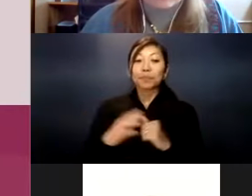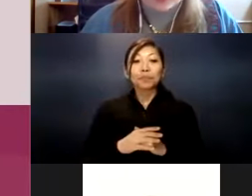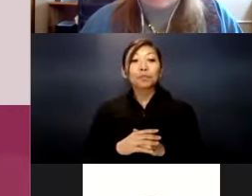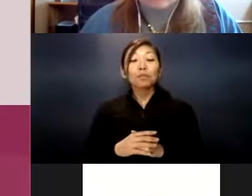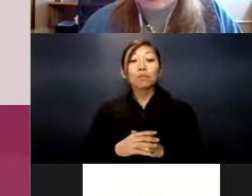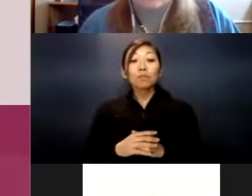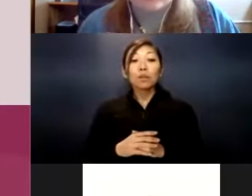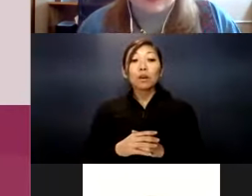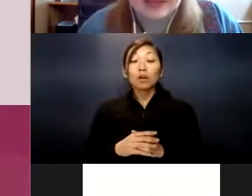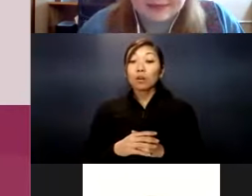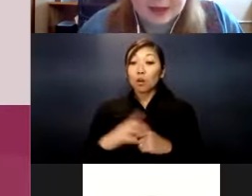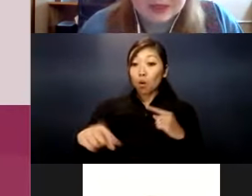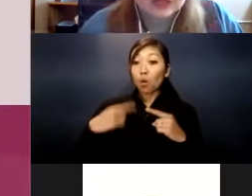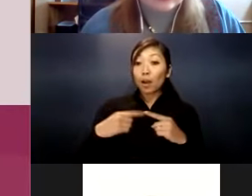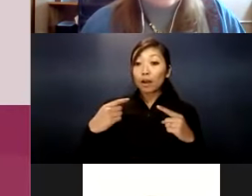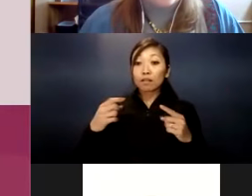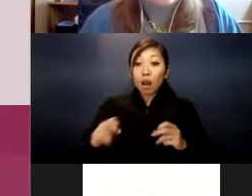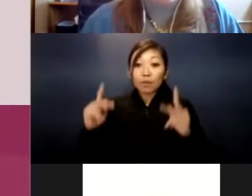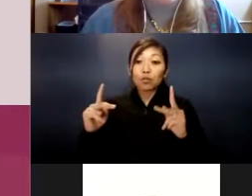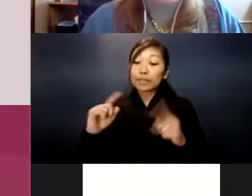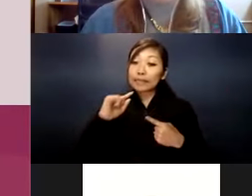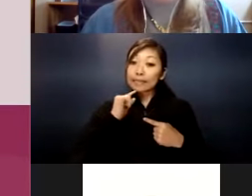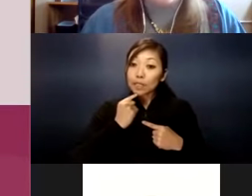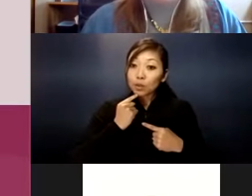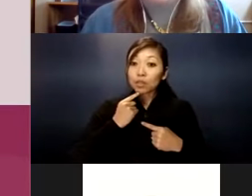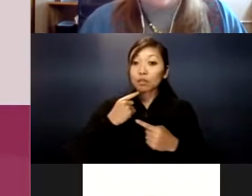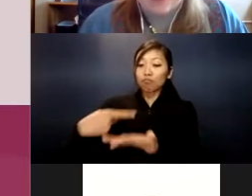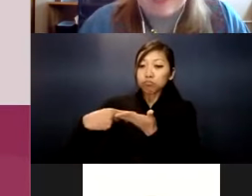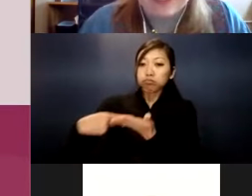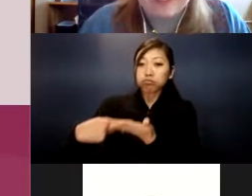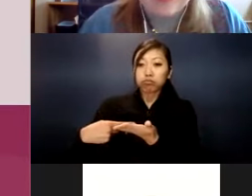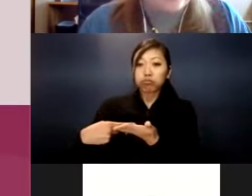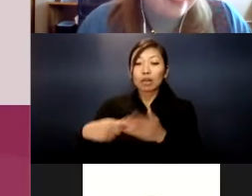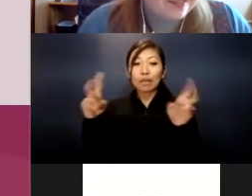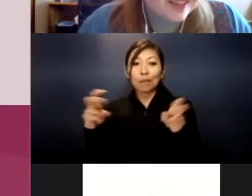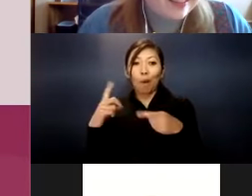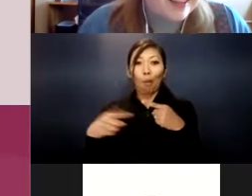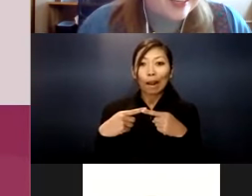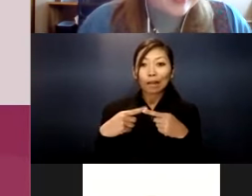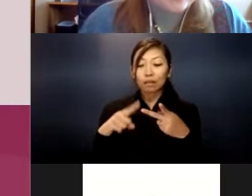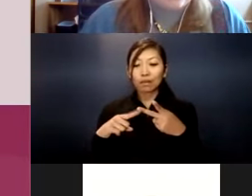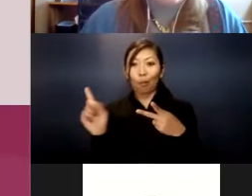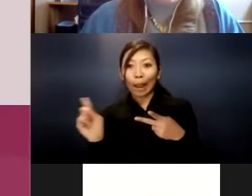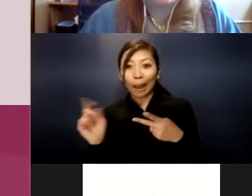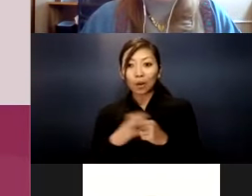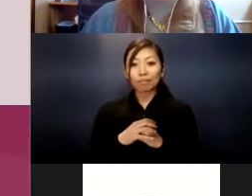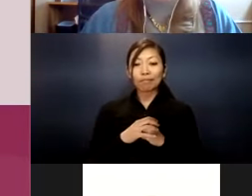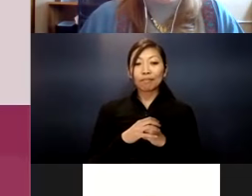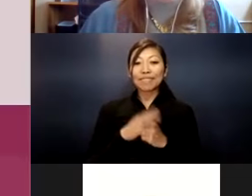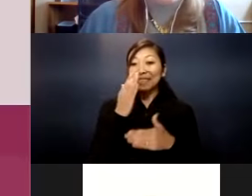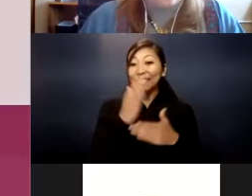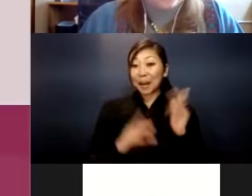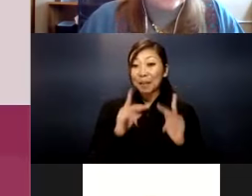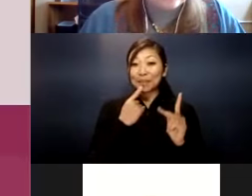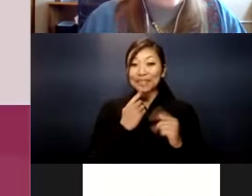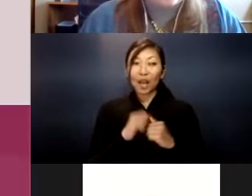had serious conversations about any topic, where and when do you have those? I know somebody is mentioning having these